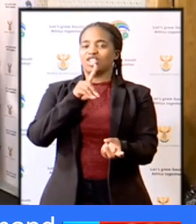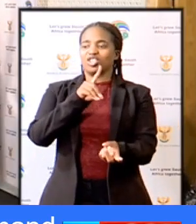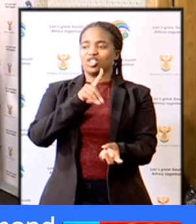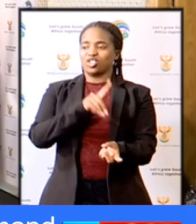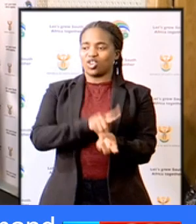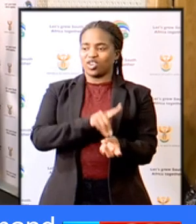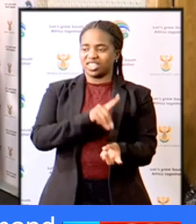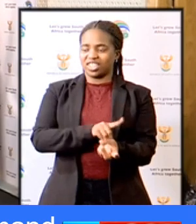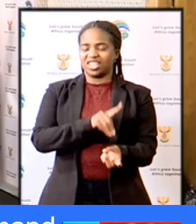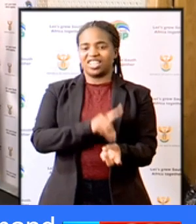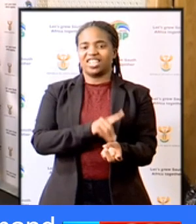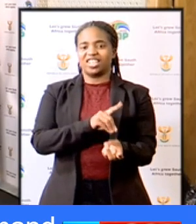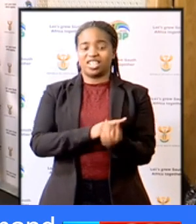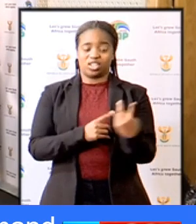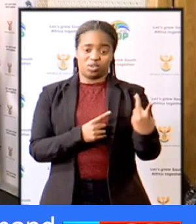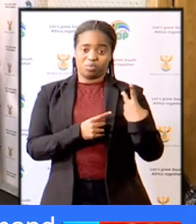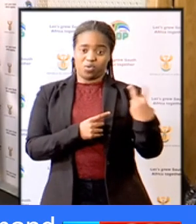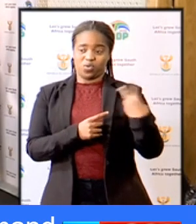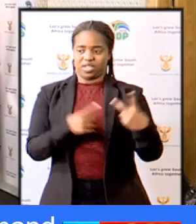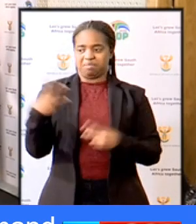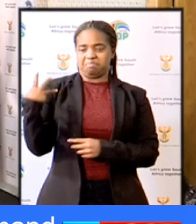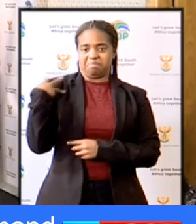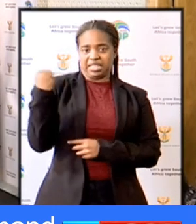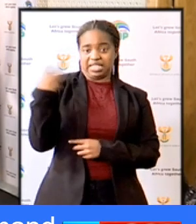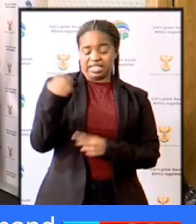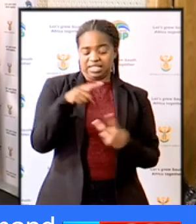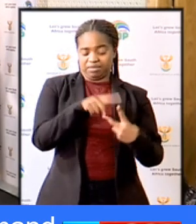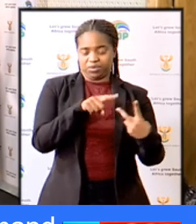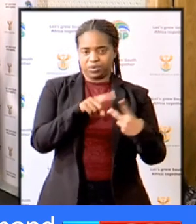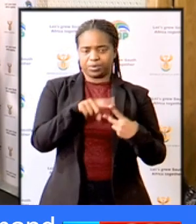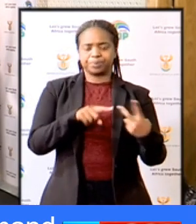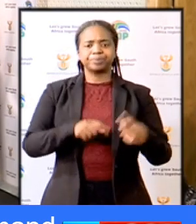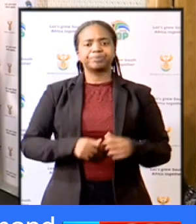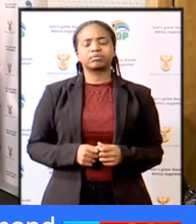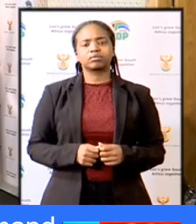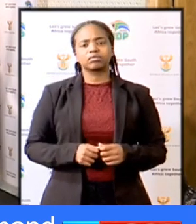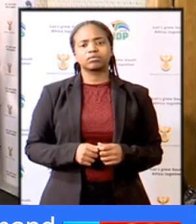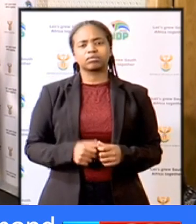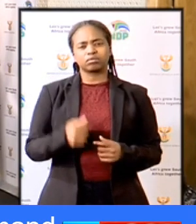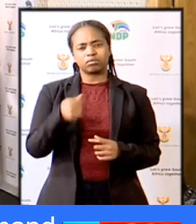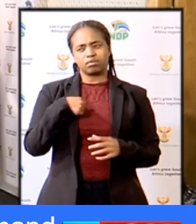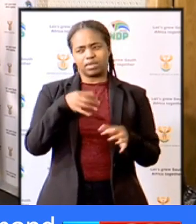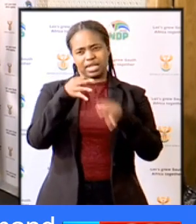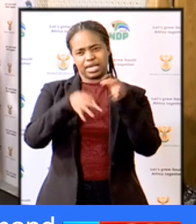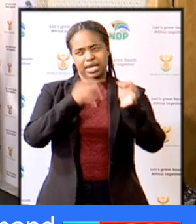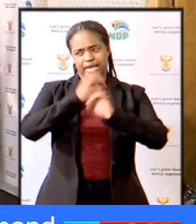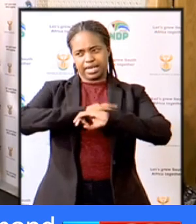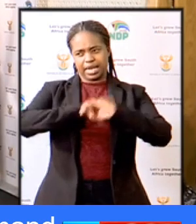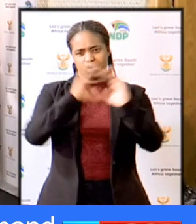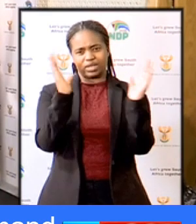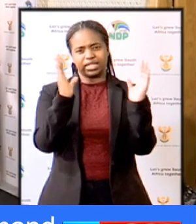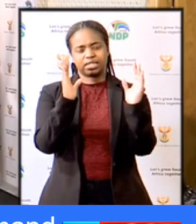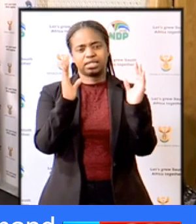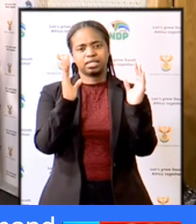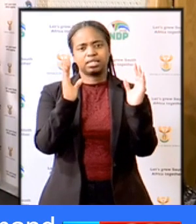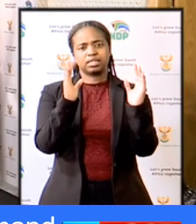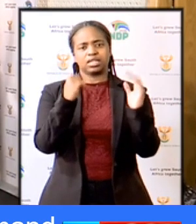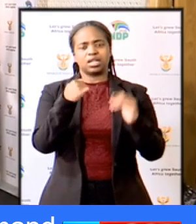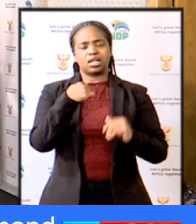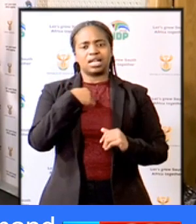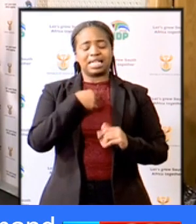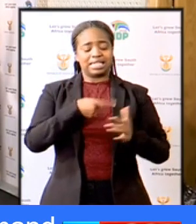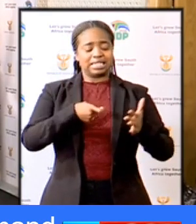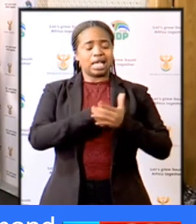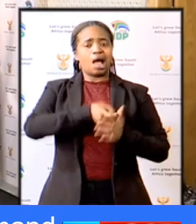and for Minister Patel. I just want some clarity on the issue of consumption, the sale